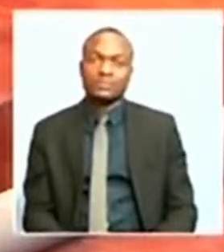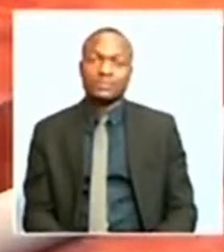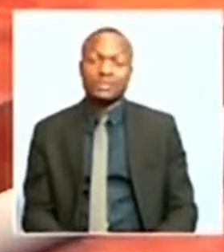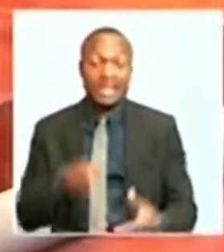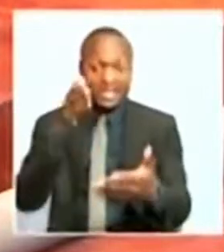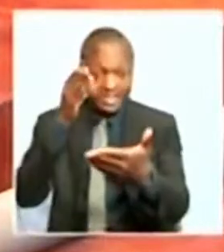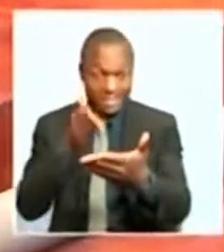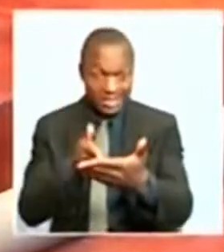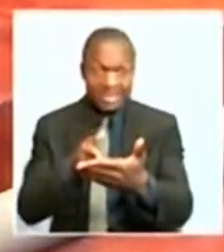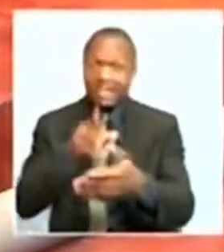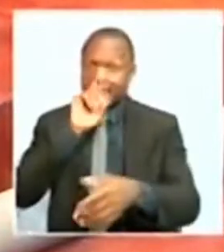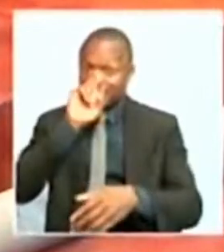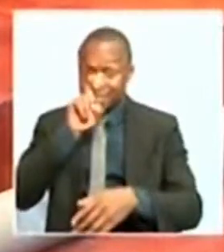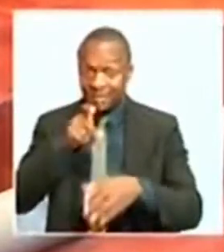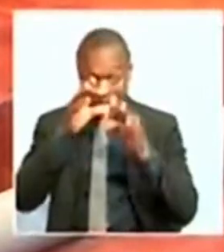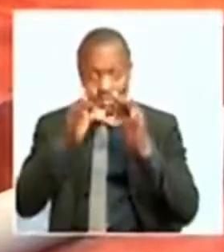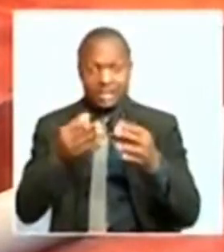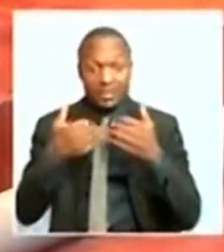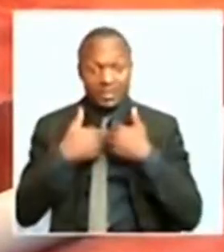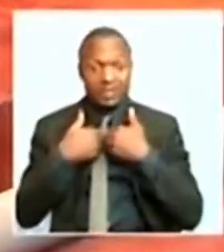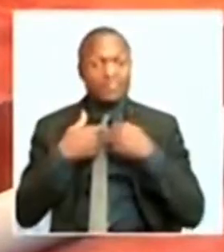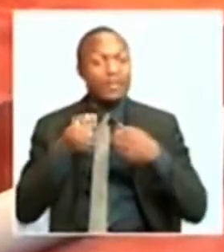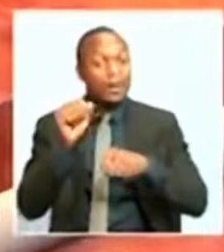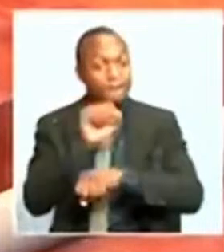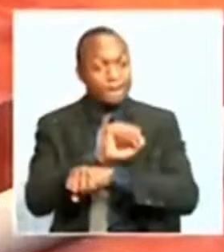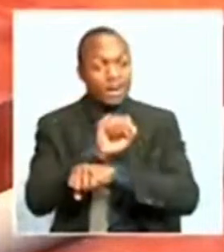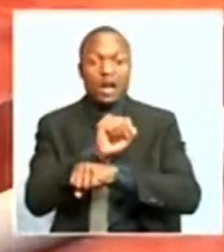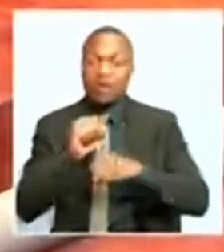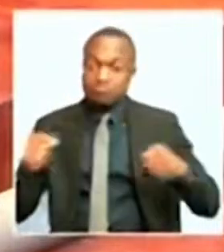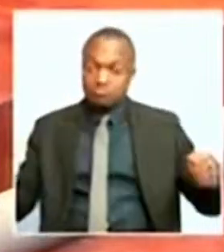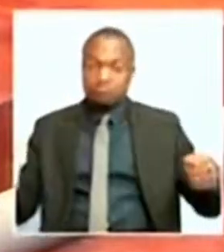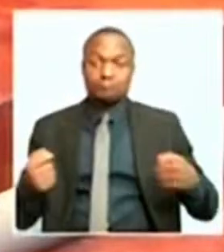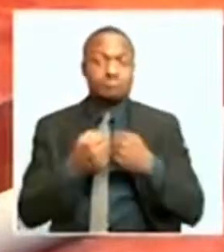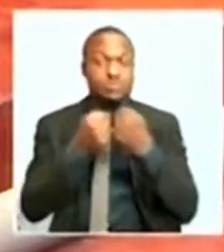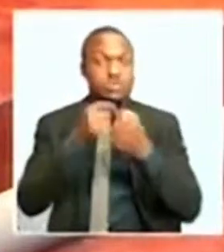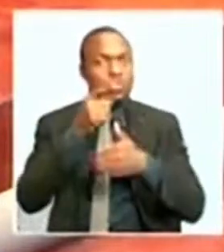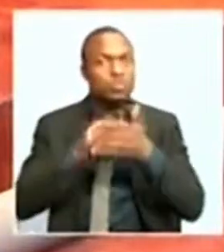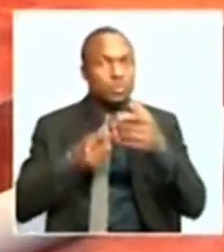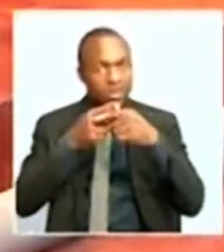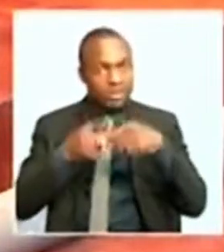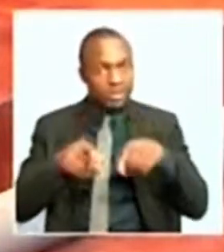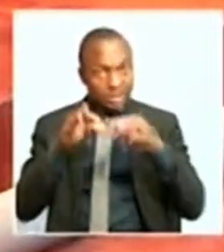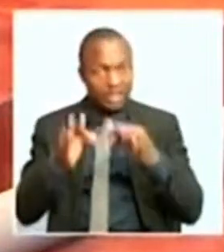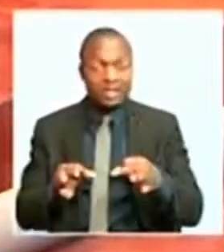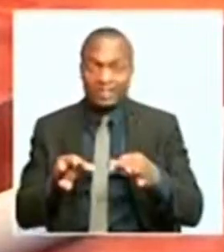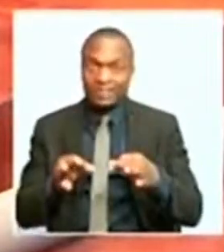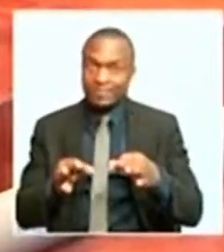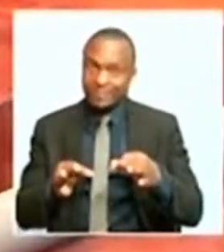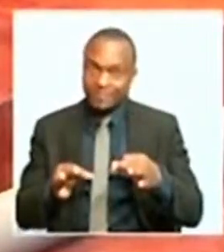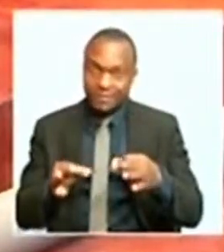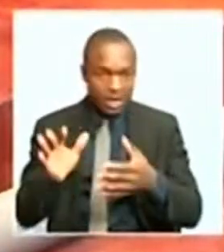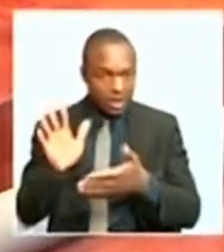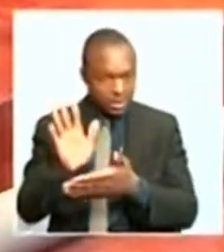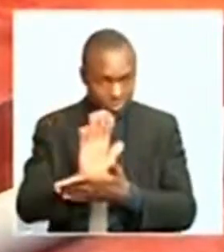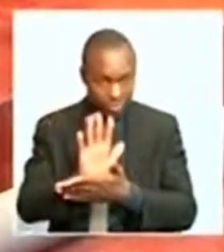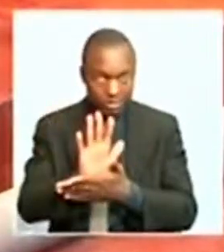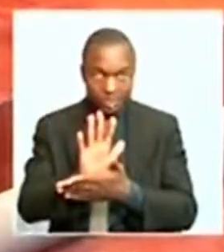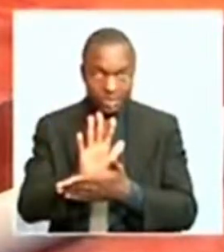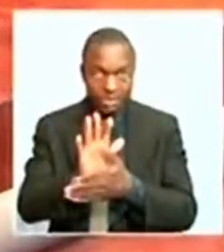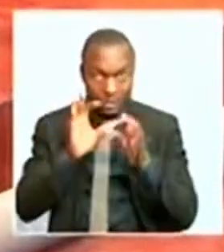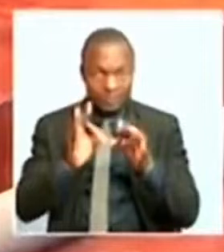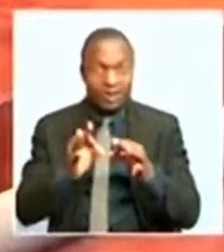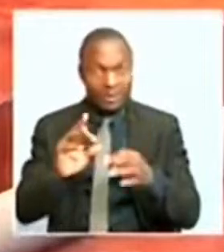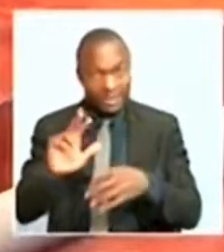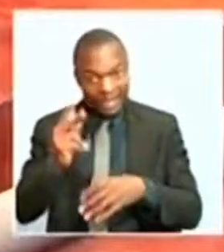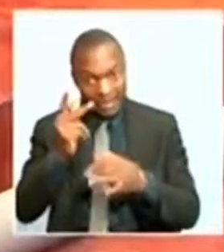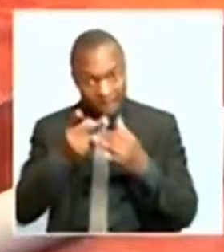this is an insurance. It's like when you have a car accident. What happens when you have a car? If you are comprehensively insured, what happens? If you have third-party insurance,